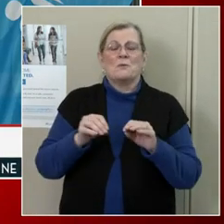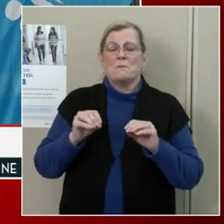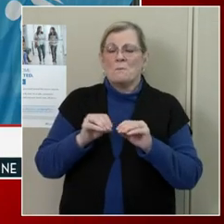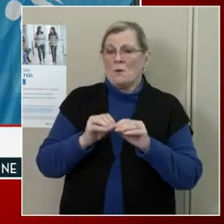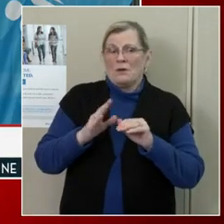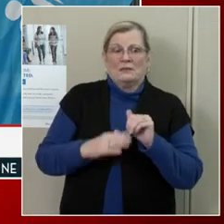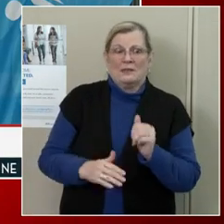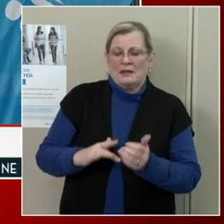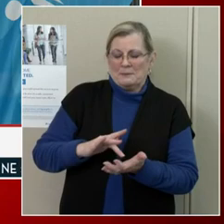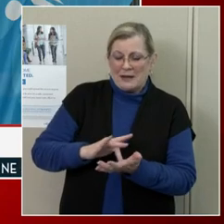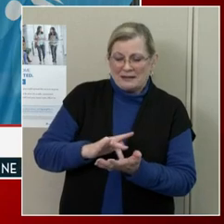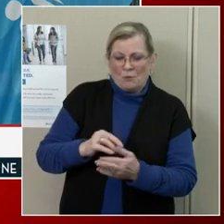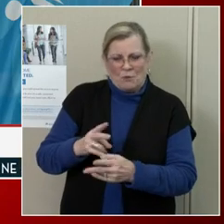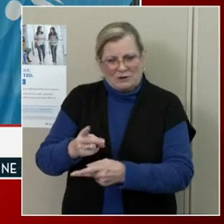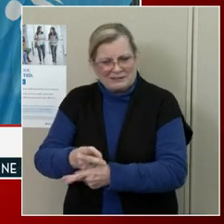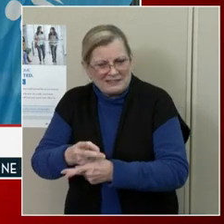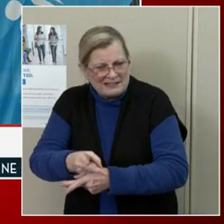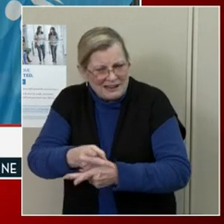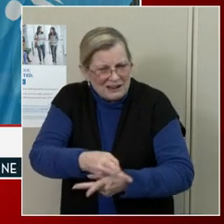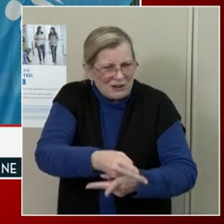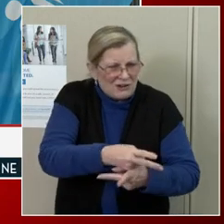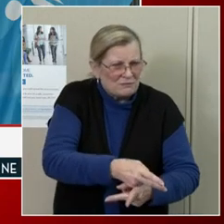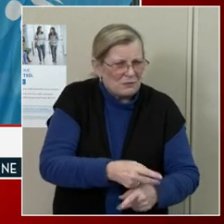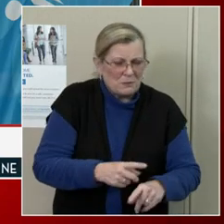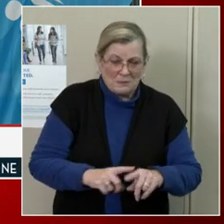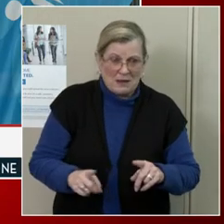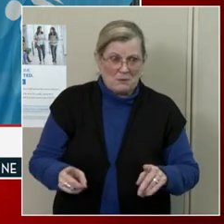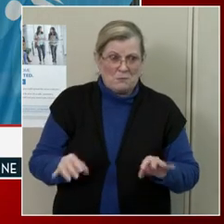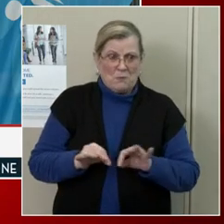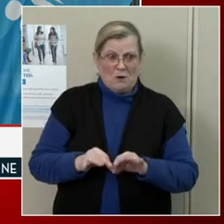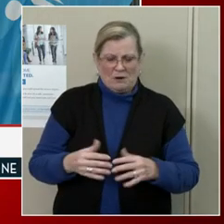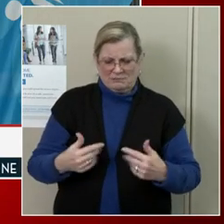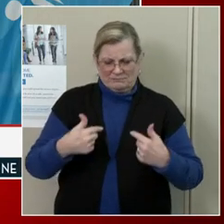is also what you eat and where you live.